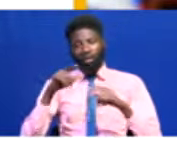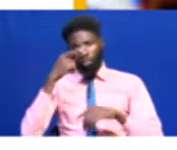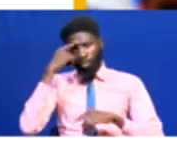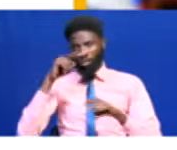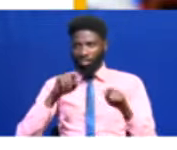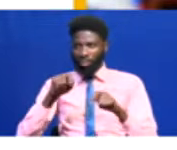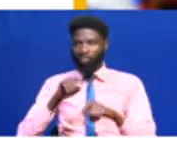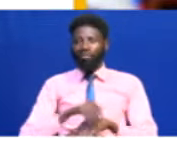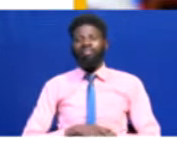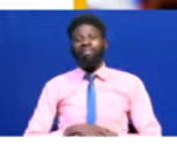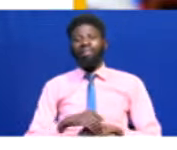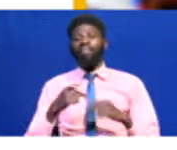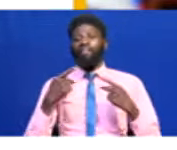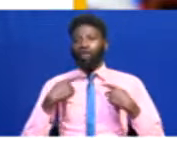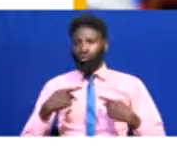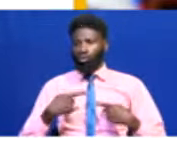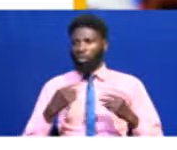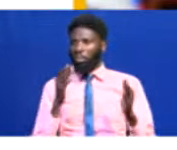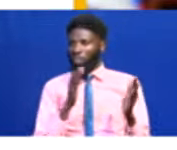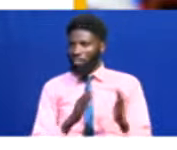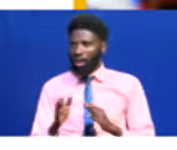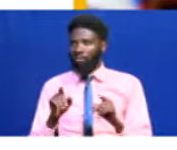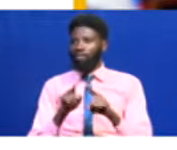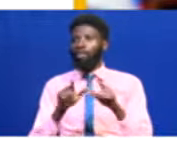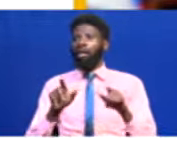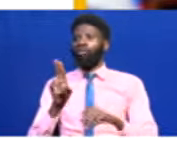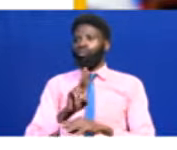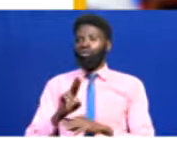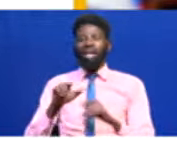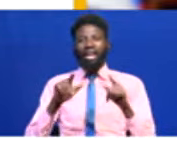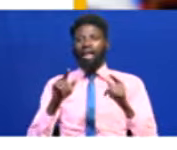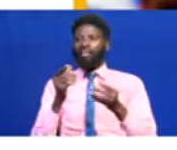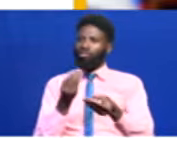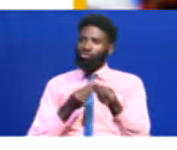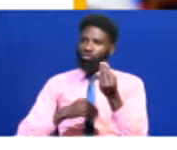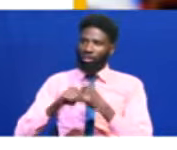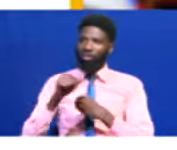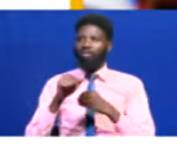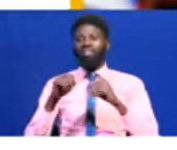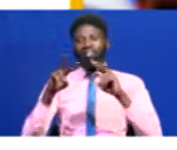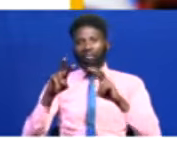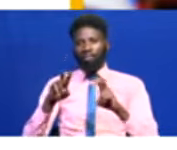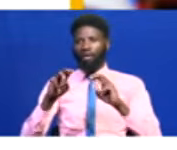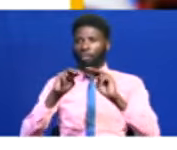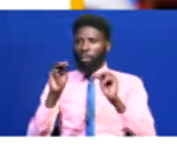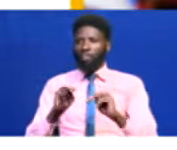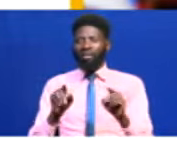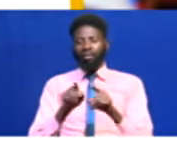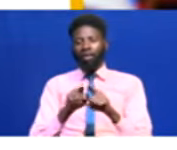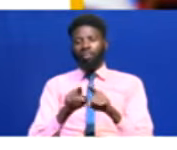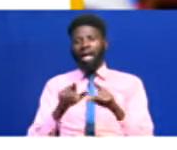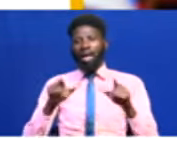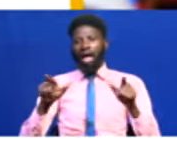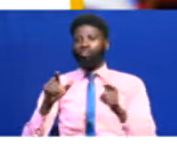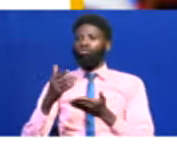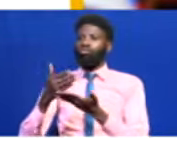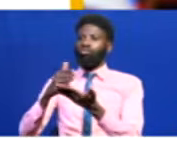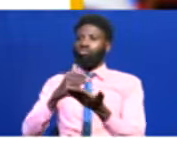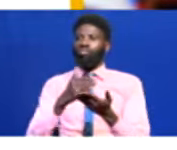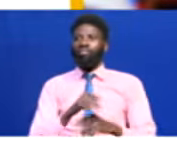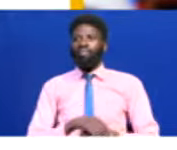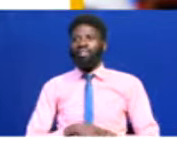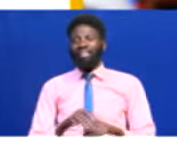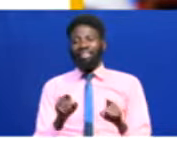planning and land use, land transactions, survey and mapping, as well as land adjudication. Also, settlement